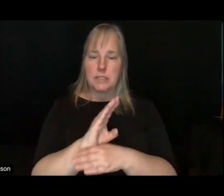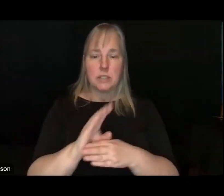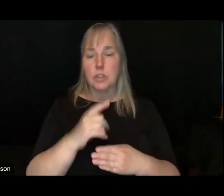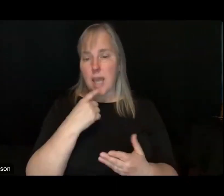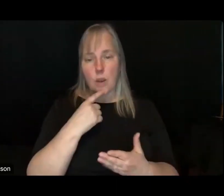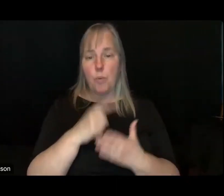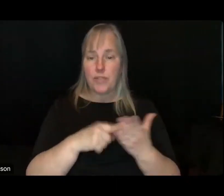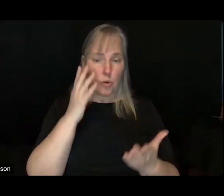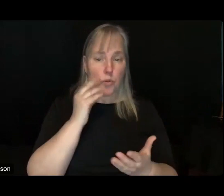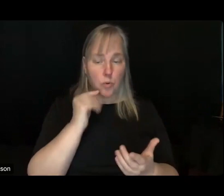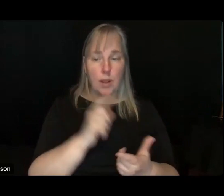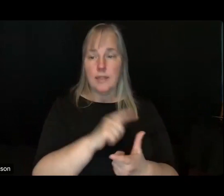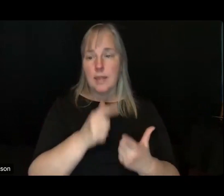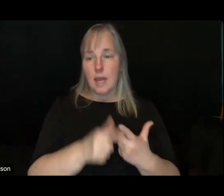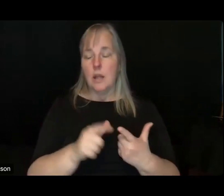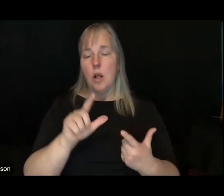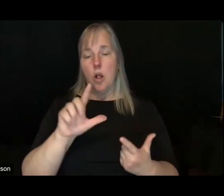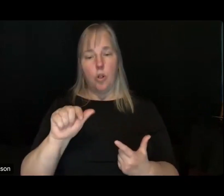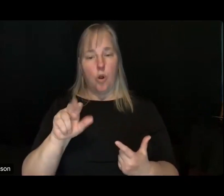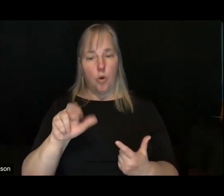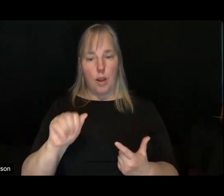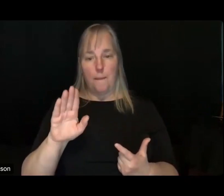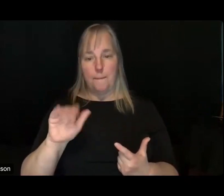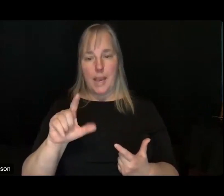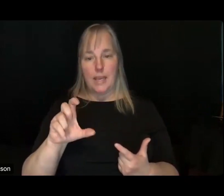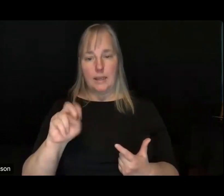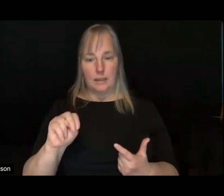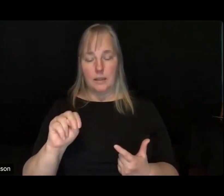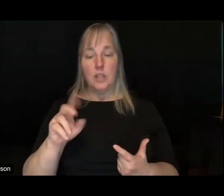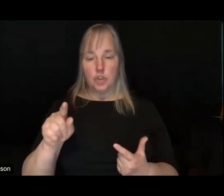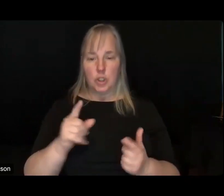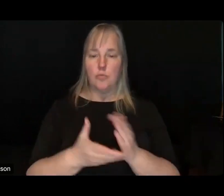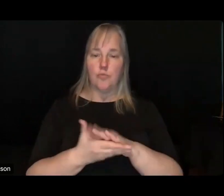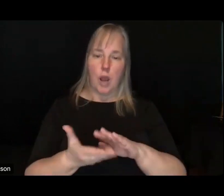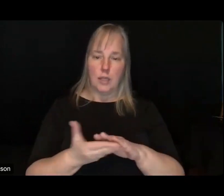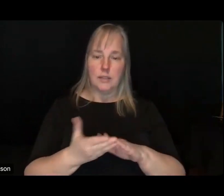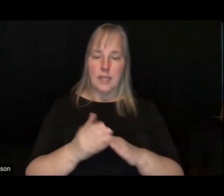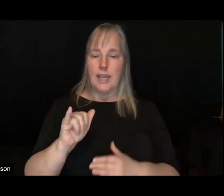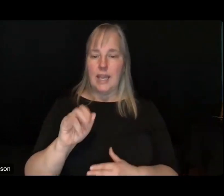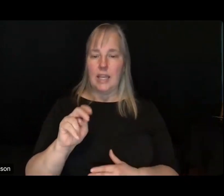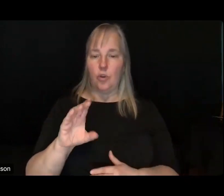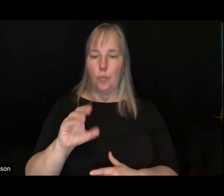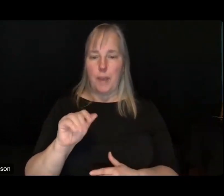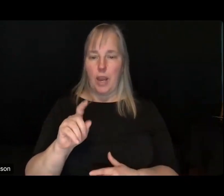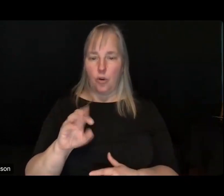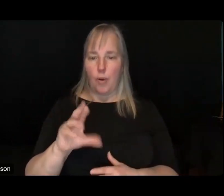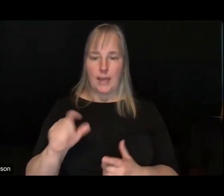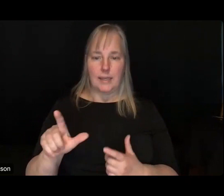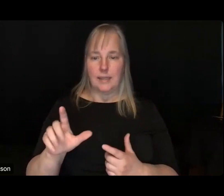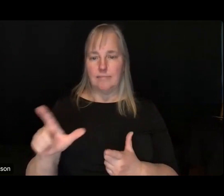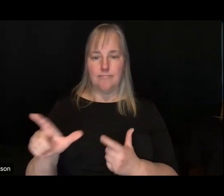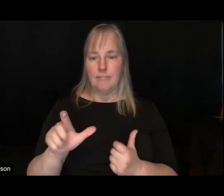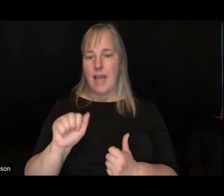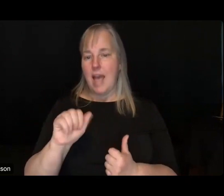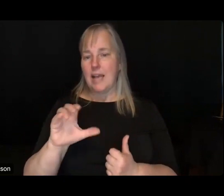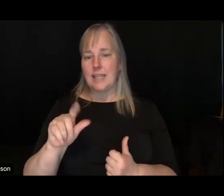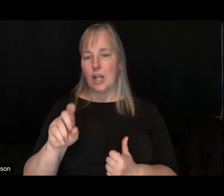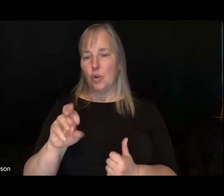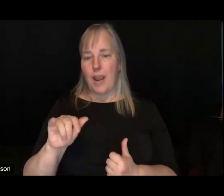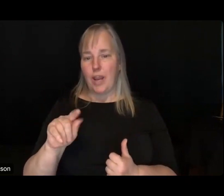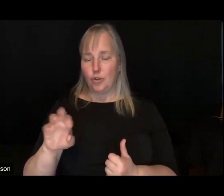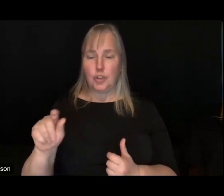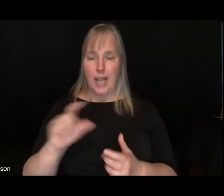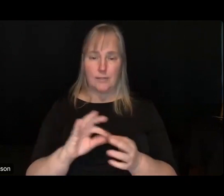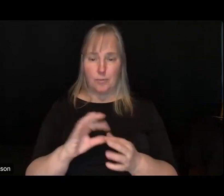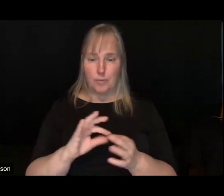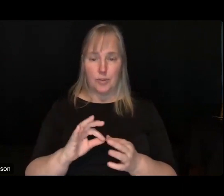Laura Bacon. Laura Bacon runs an incubator, an accelerator. I know she kind of has the verbiage that she would like, but it's basically